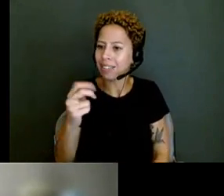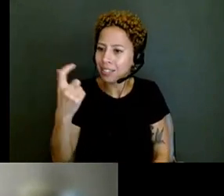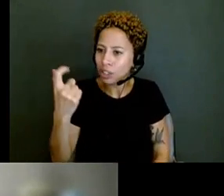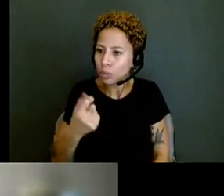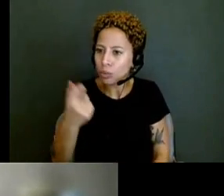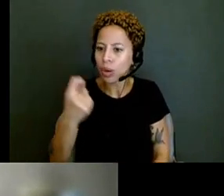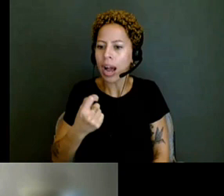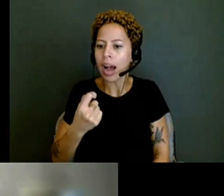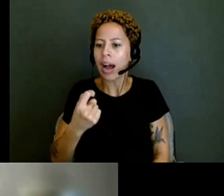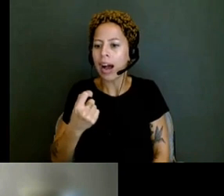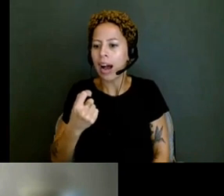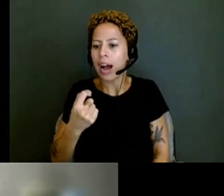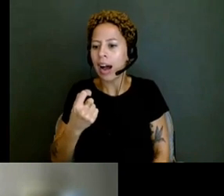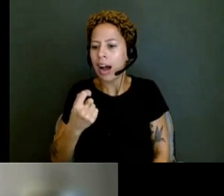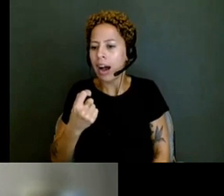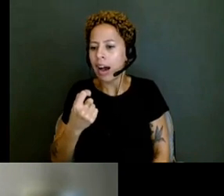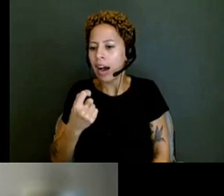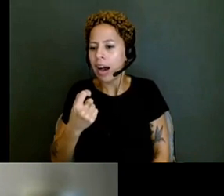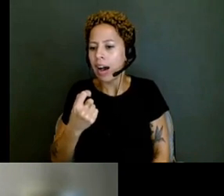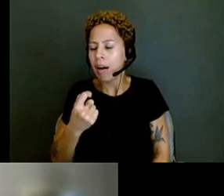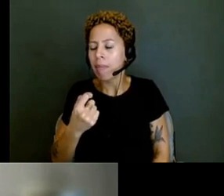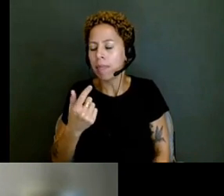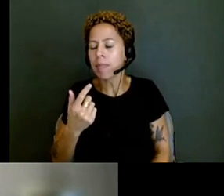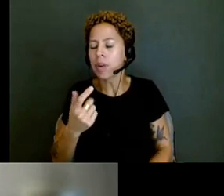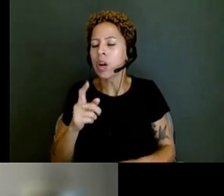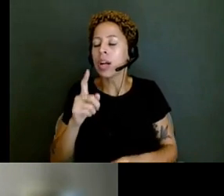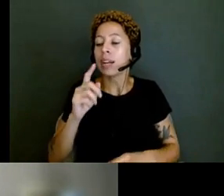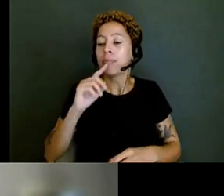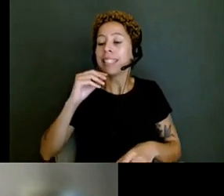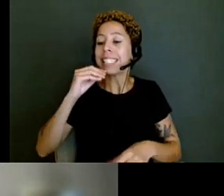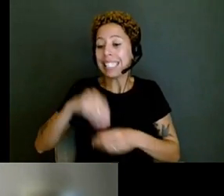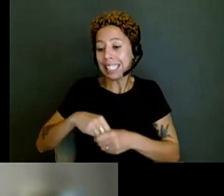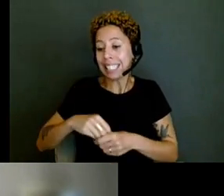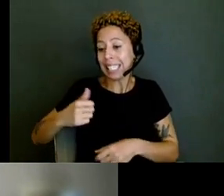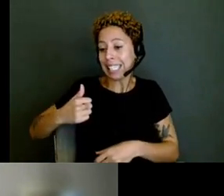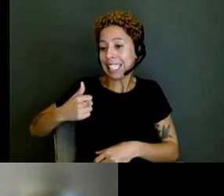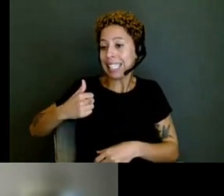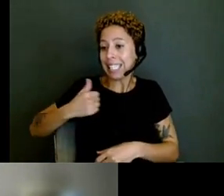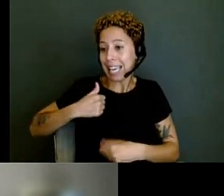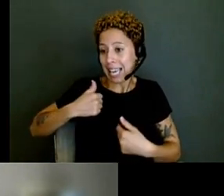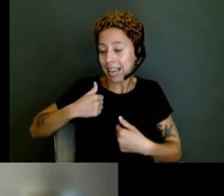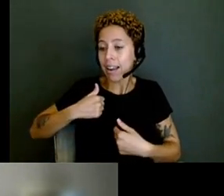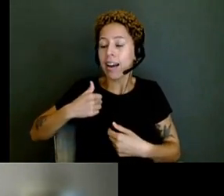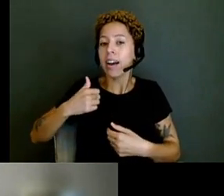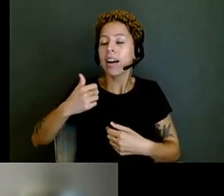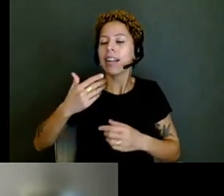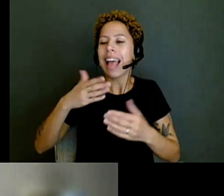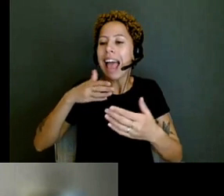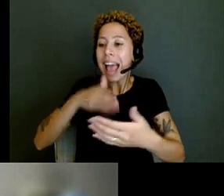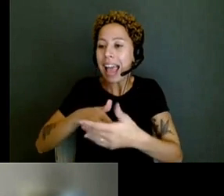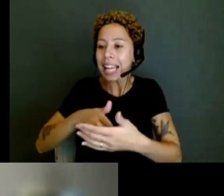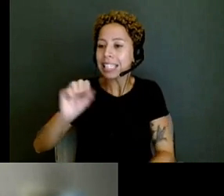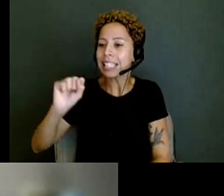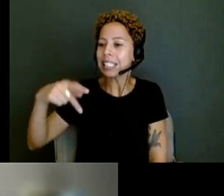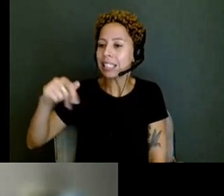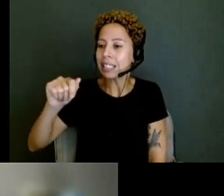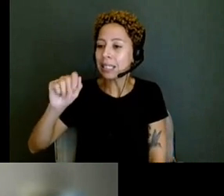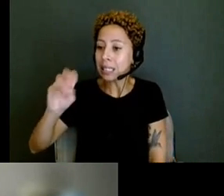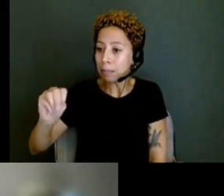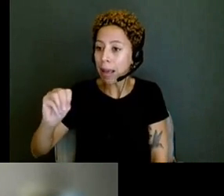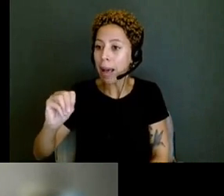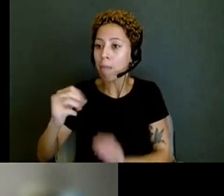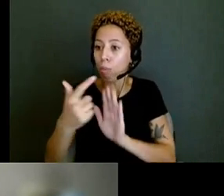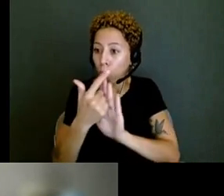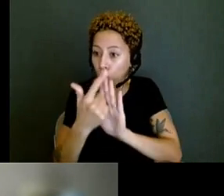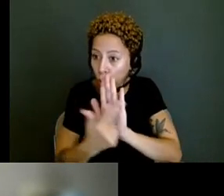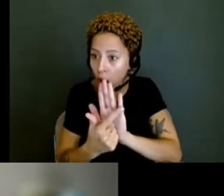to. So Canada's anti-spam legislation applies to commercial messaging, which this is not. But if you said to us, hey, we want